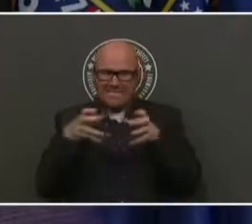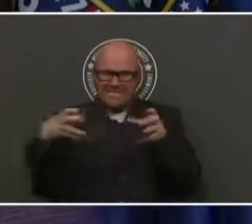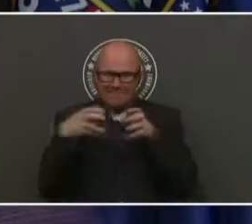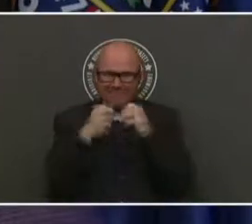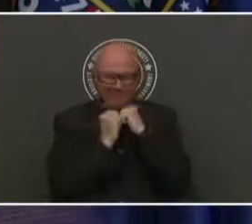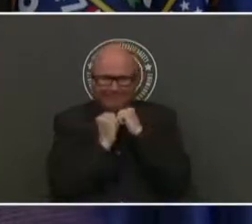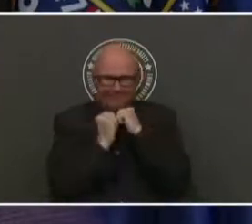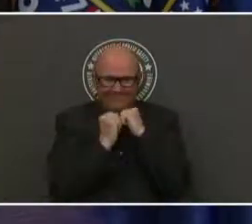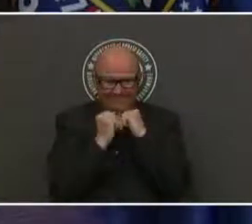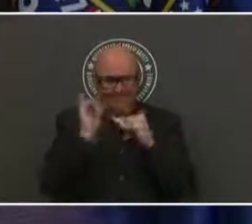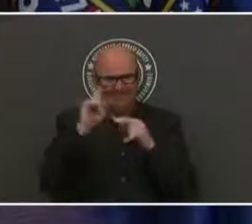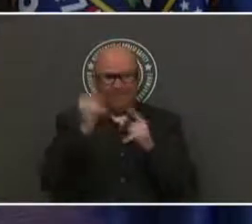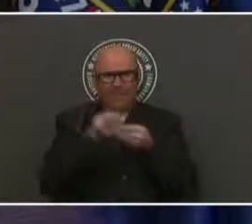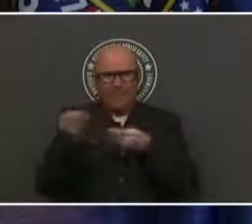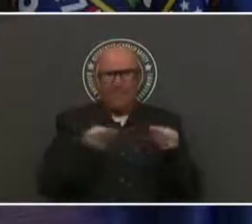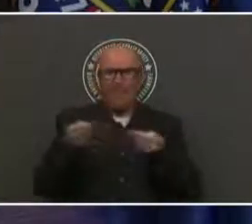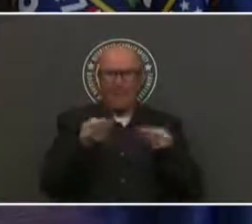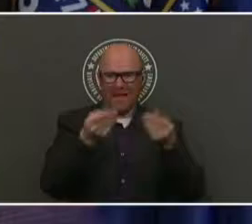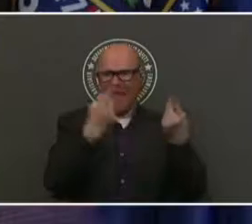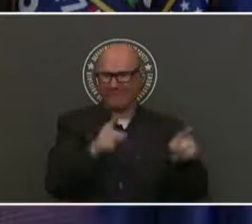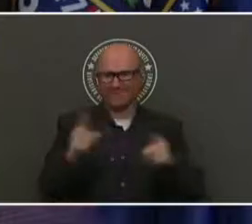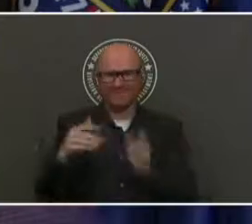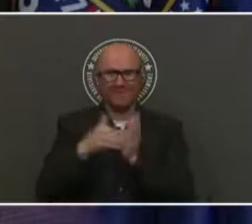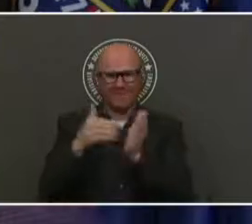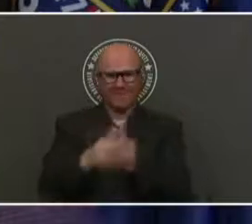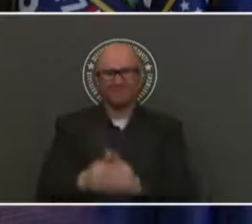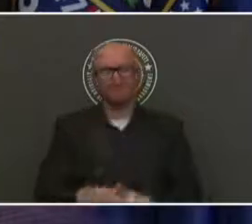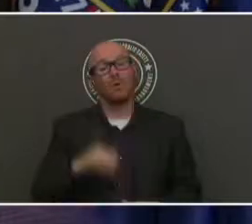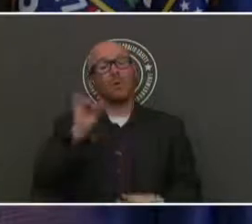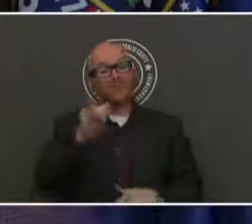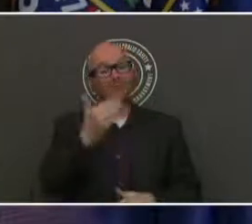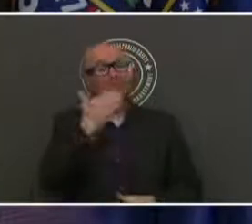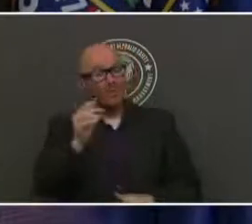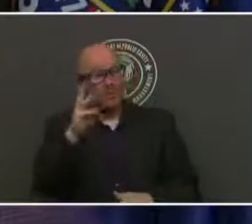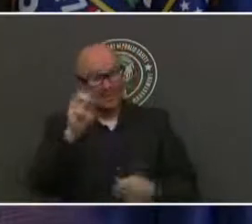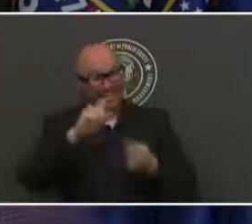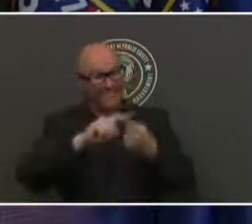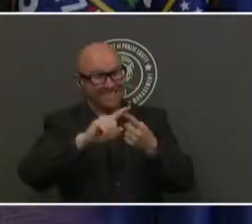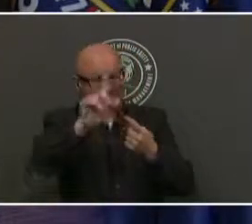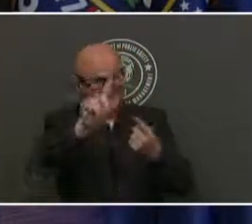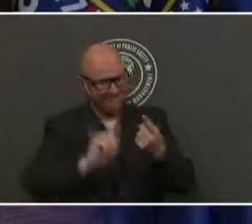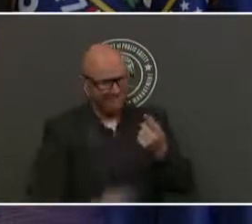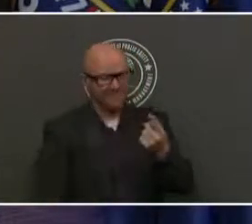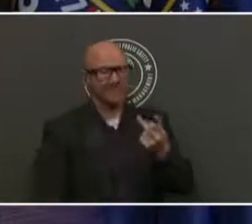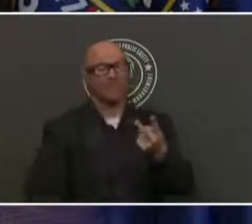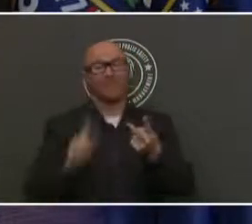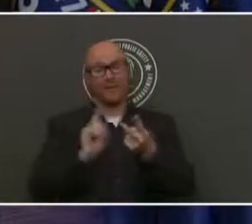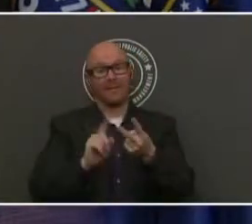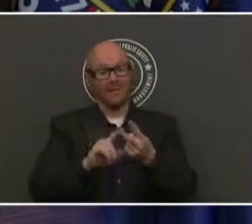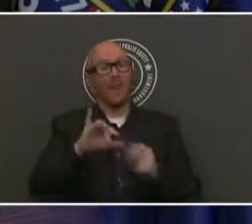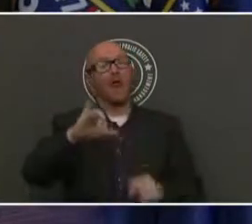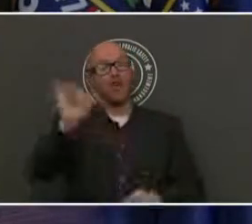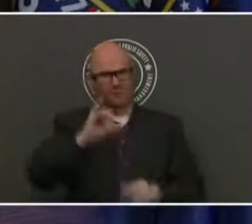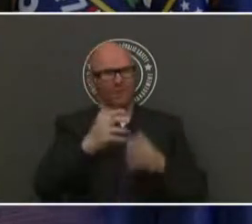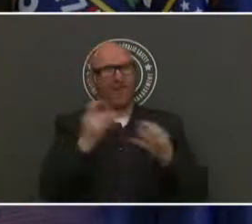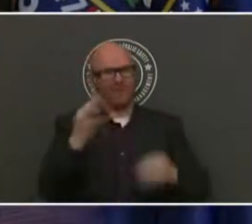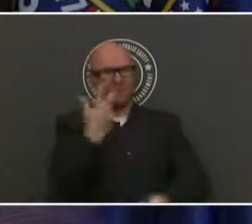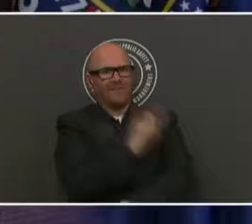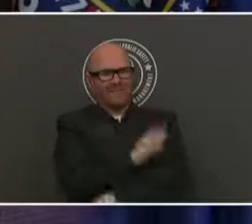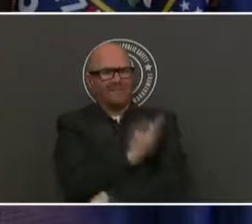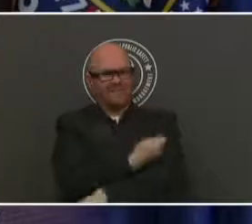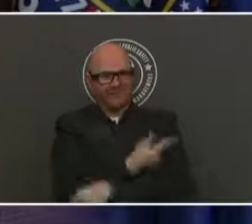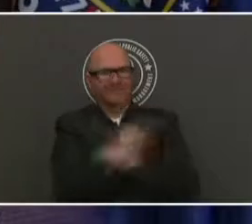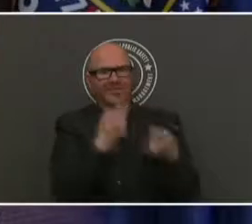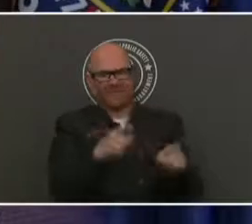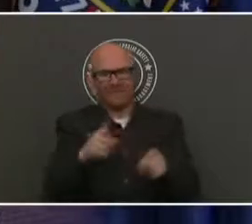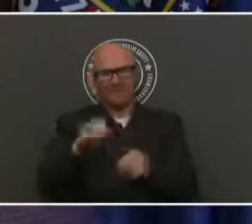time periods. And so that's all very, very good news. Now, again, also, vaccinations are happening, and vaccinations